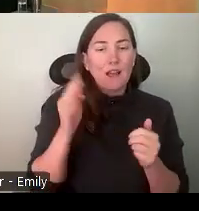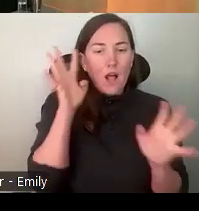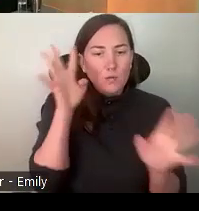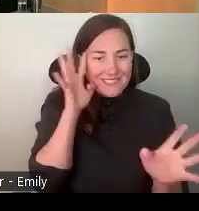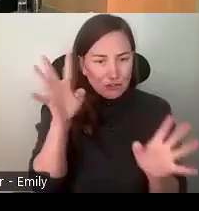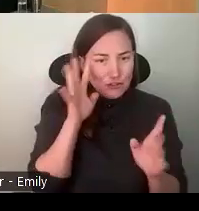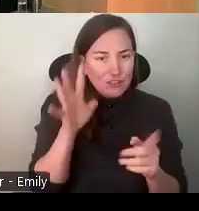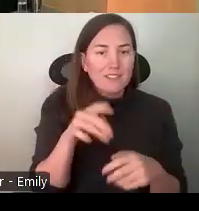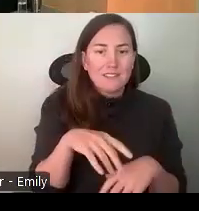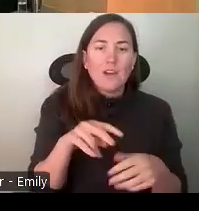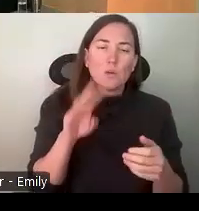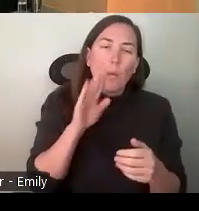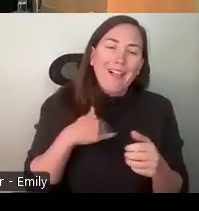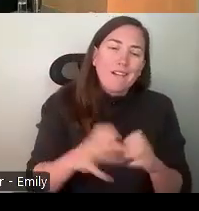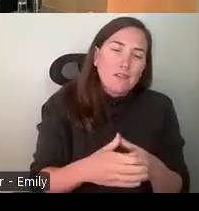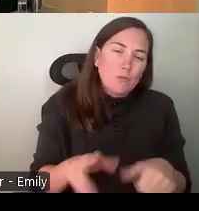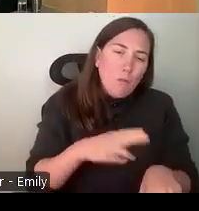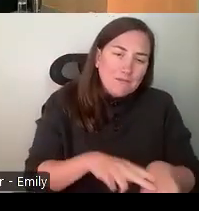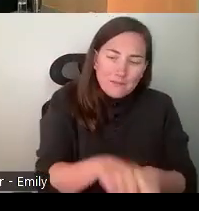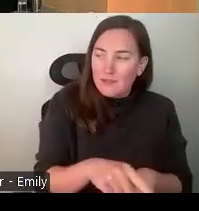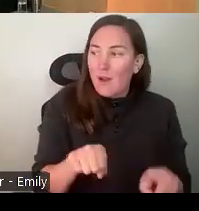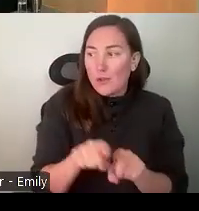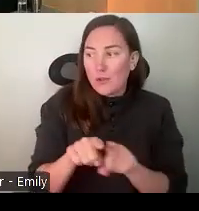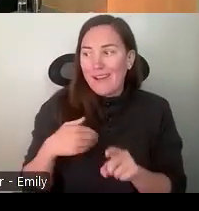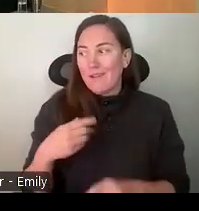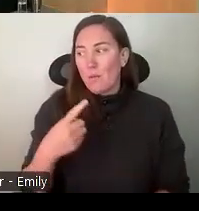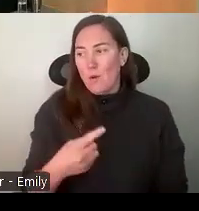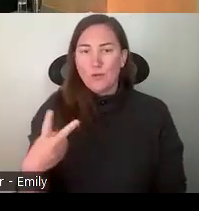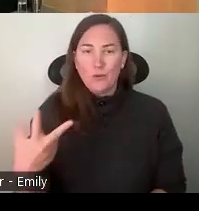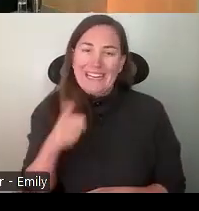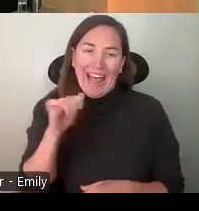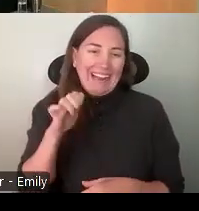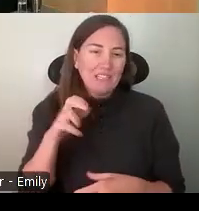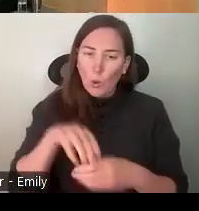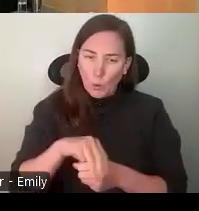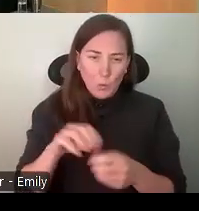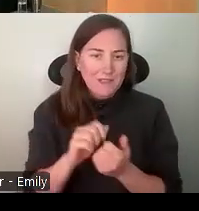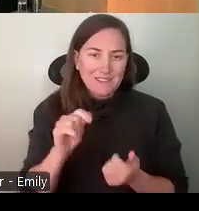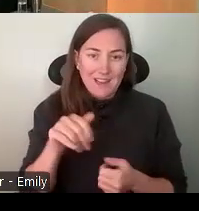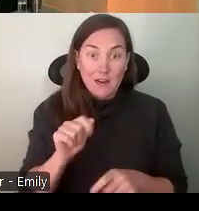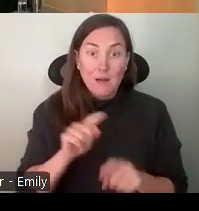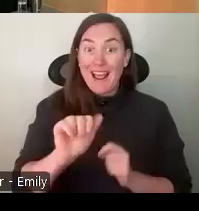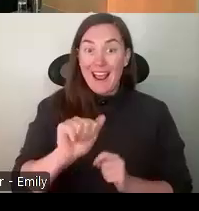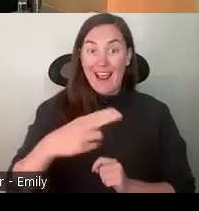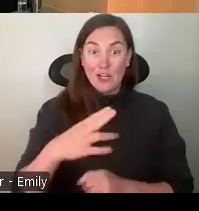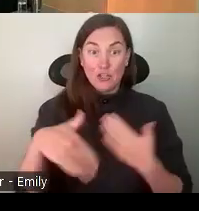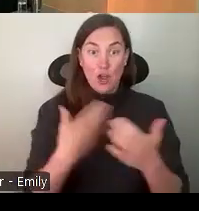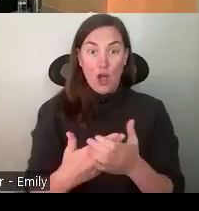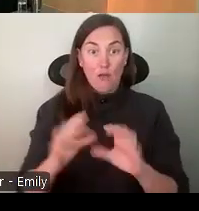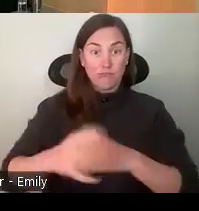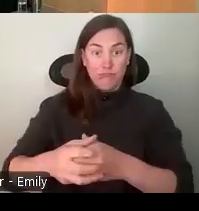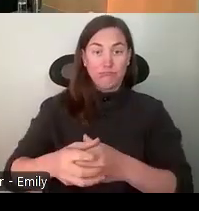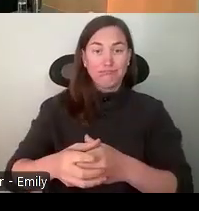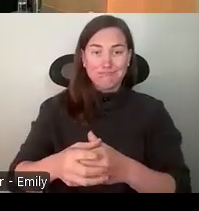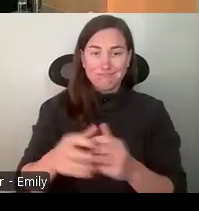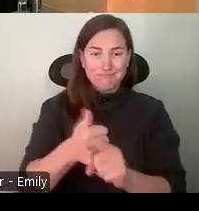clustered. There's actually a 1, 2, 3, not even shown here. But all of our AH plus subjects are clustered here at the end. So